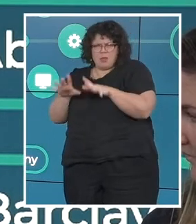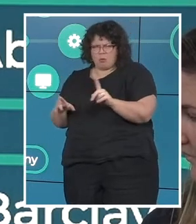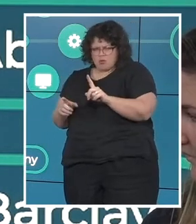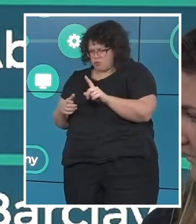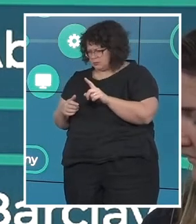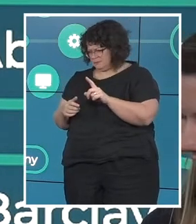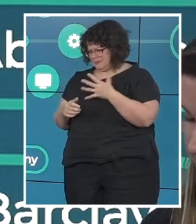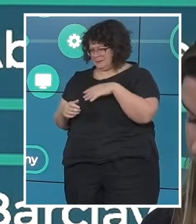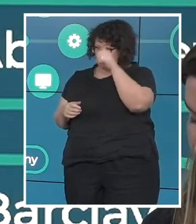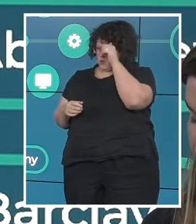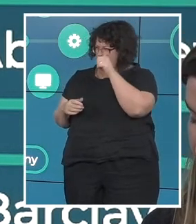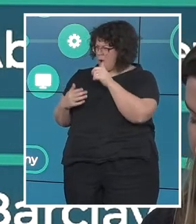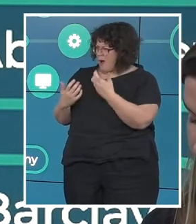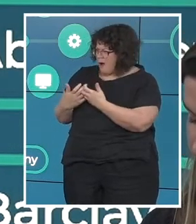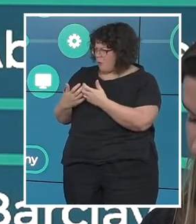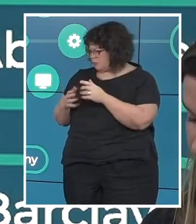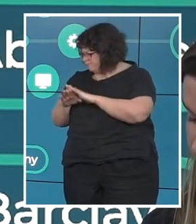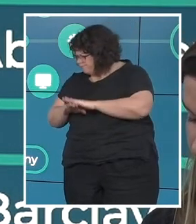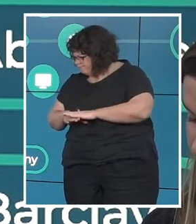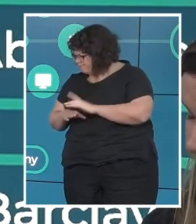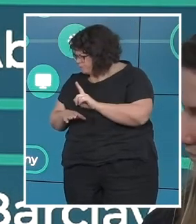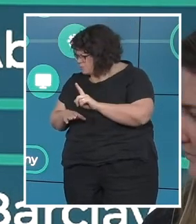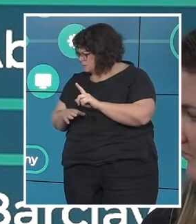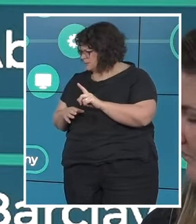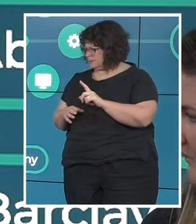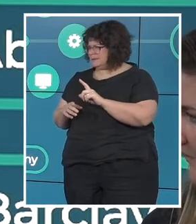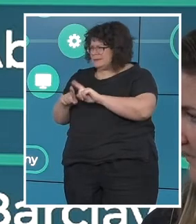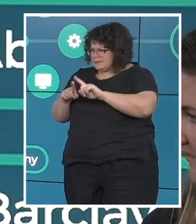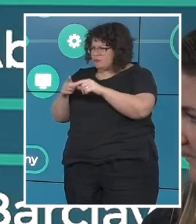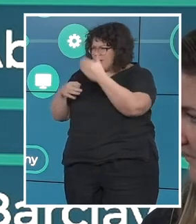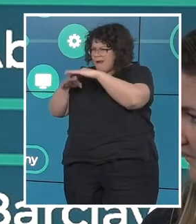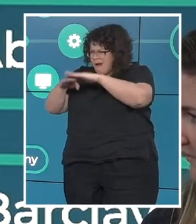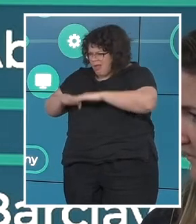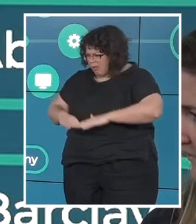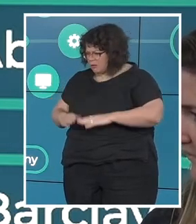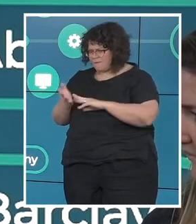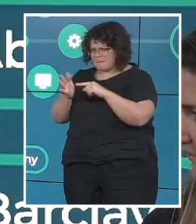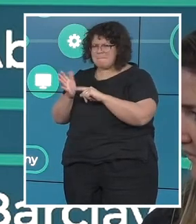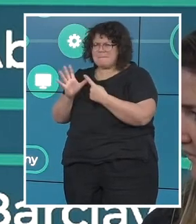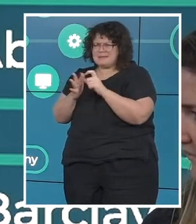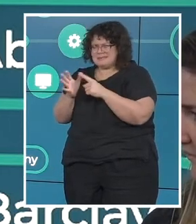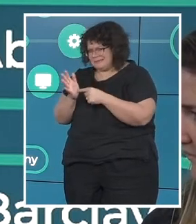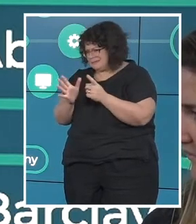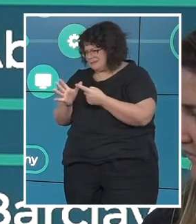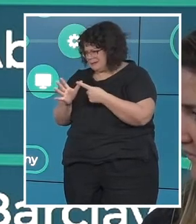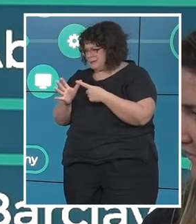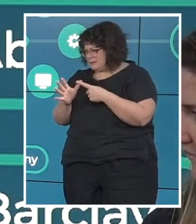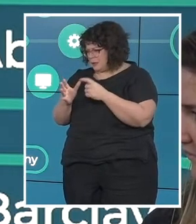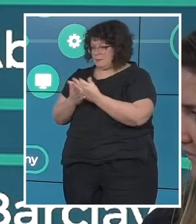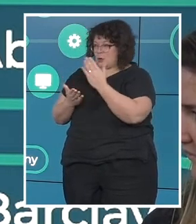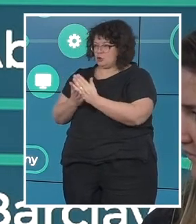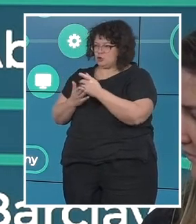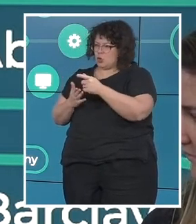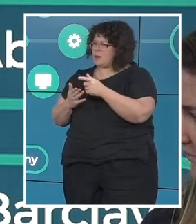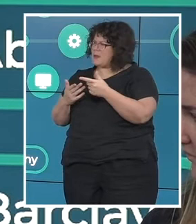assistive technology device to read it. And I guess that leads into my second tip, which is think about the